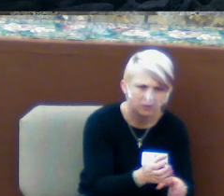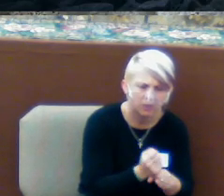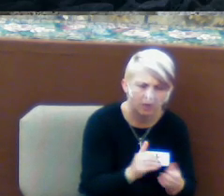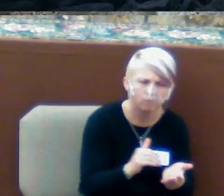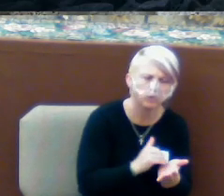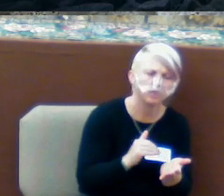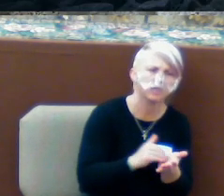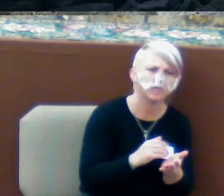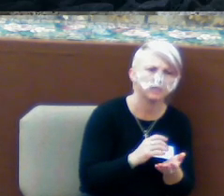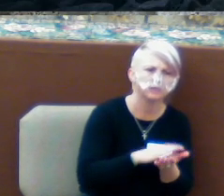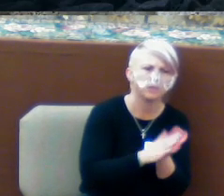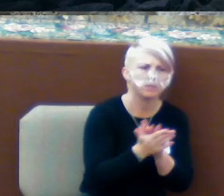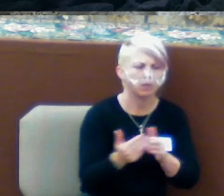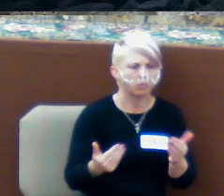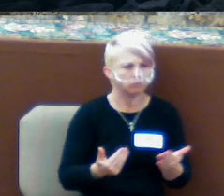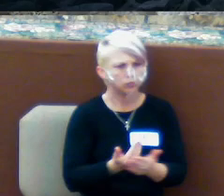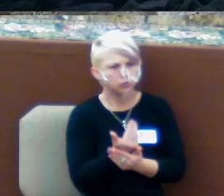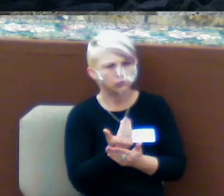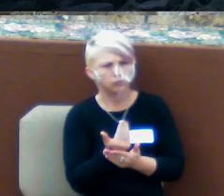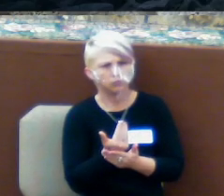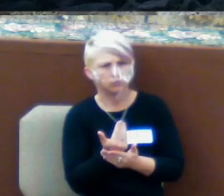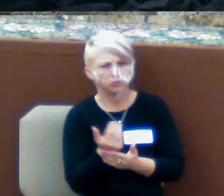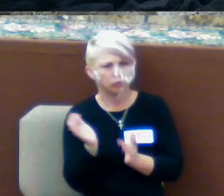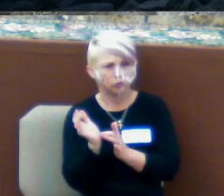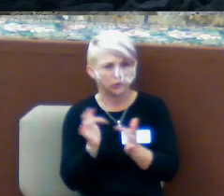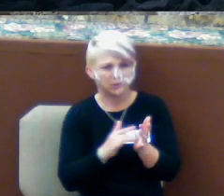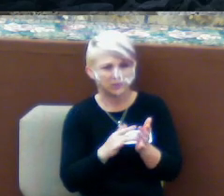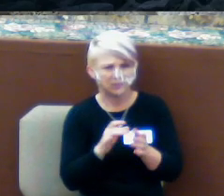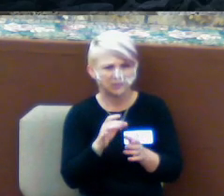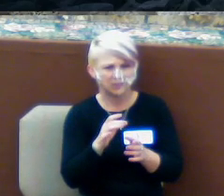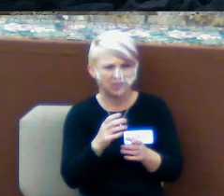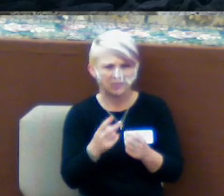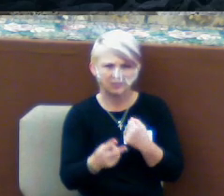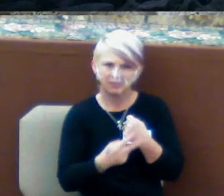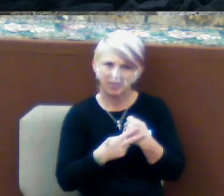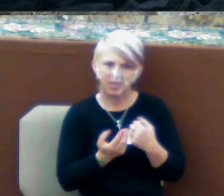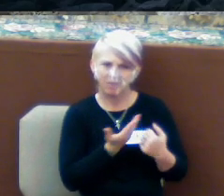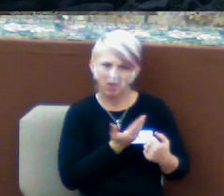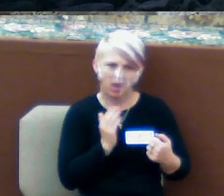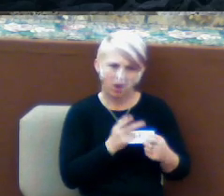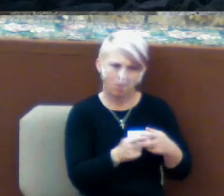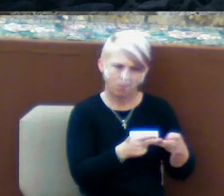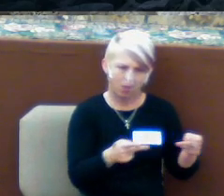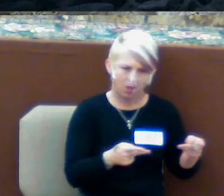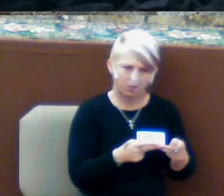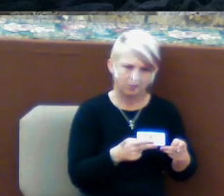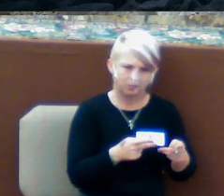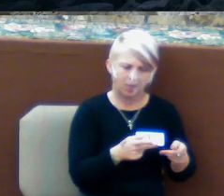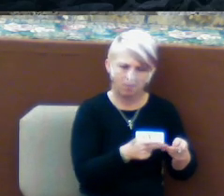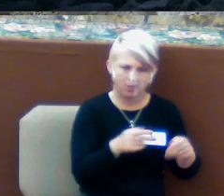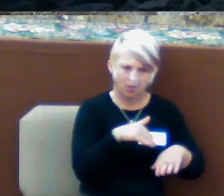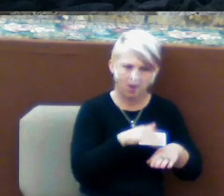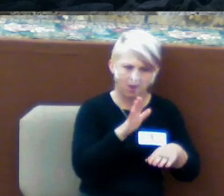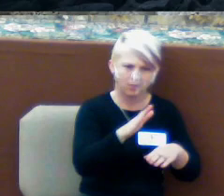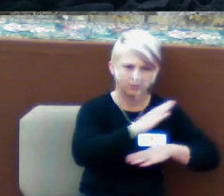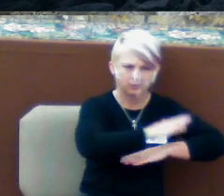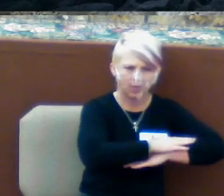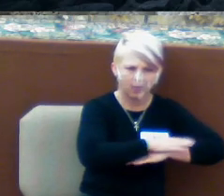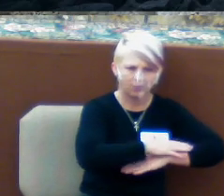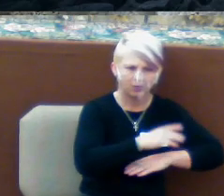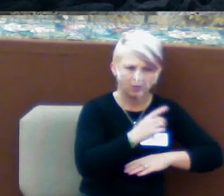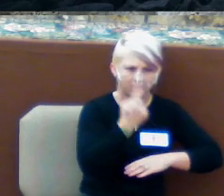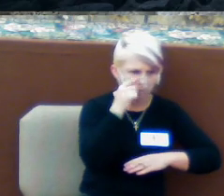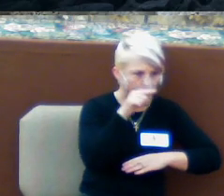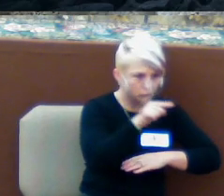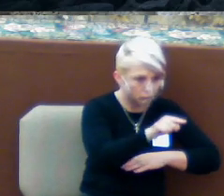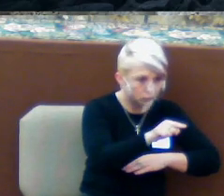be made new. Jesus has reserved our place, a place at his table, just for